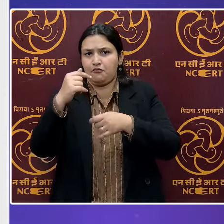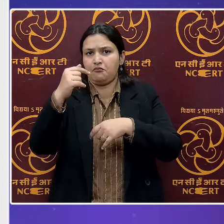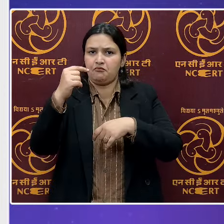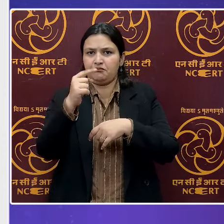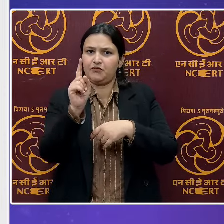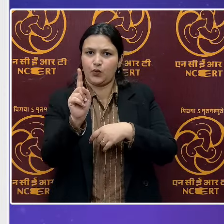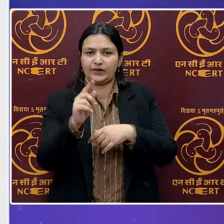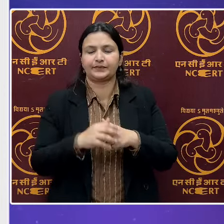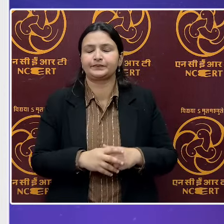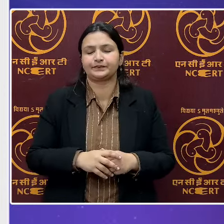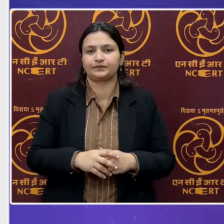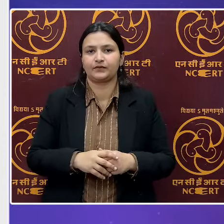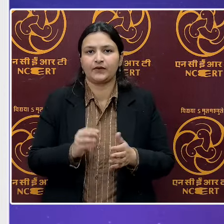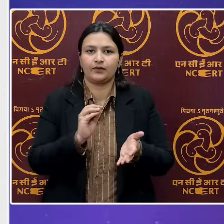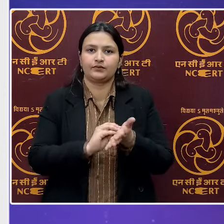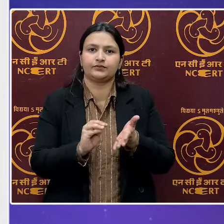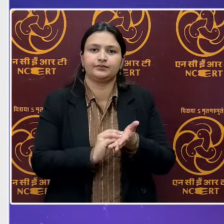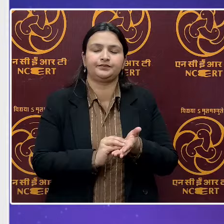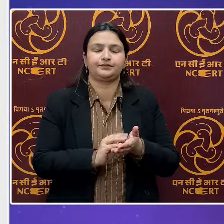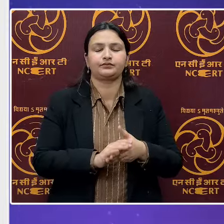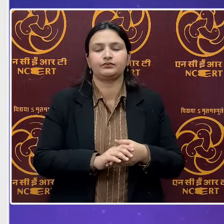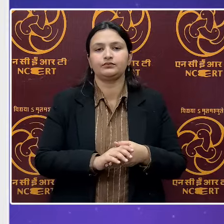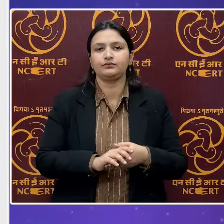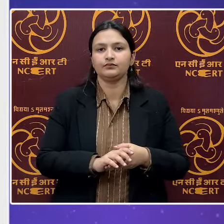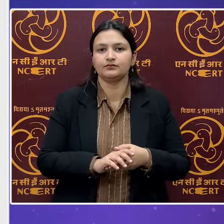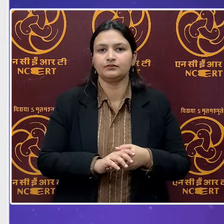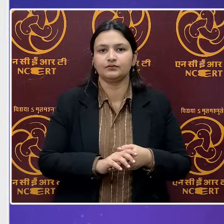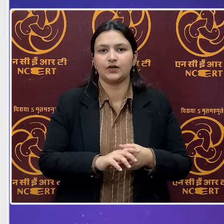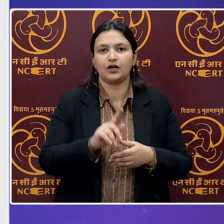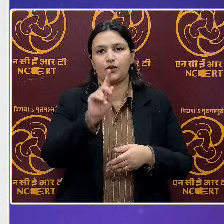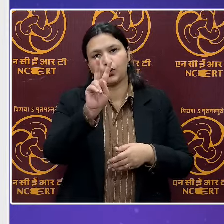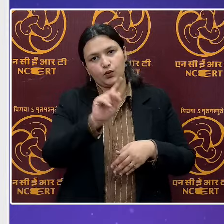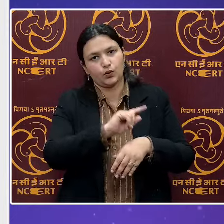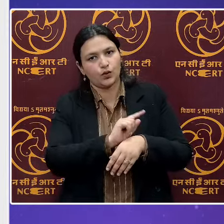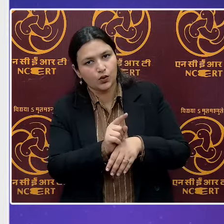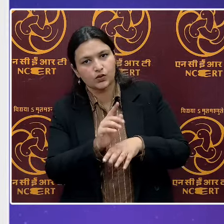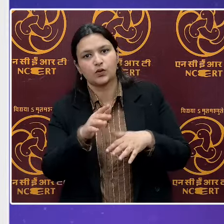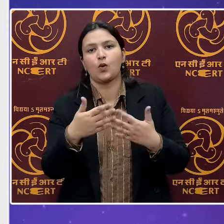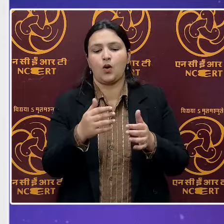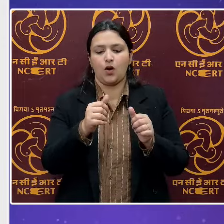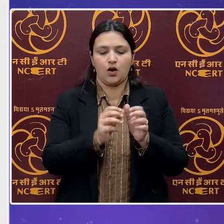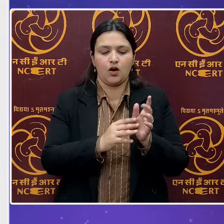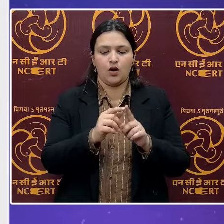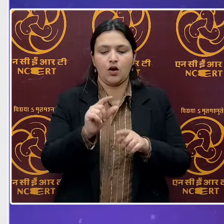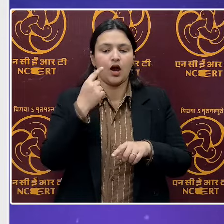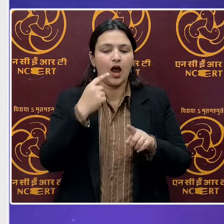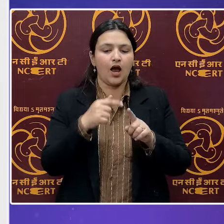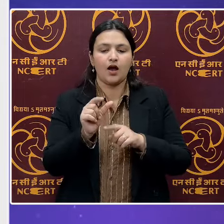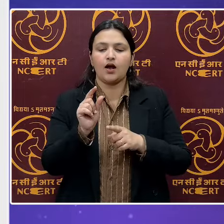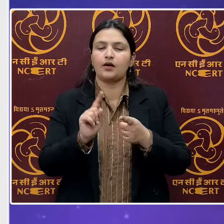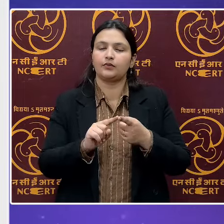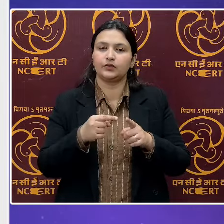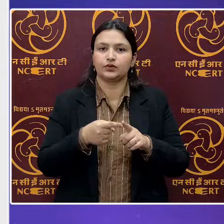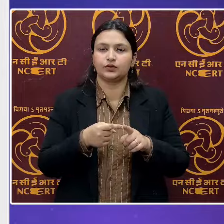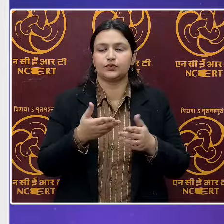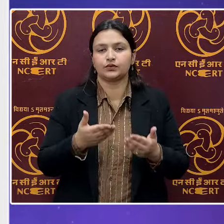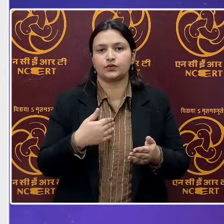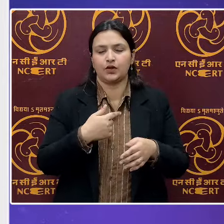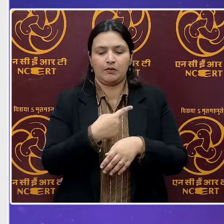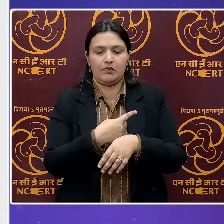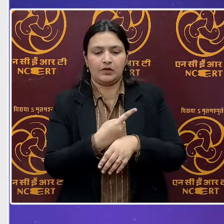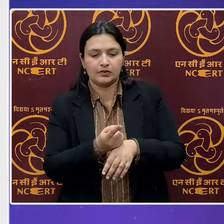write velocity amplitude or velocity in general in terms of displacement. We wrote it in